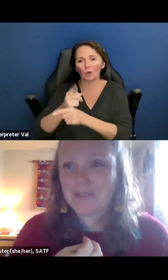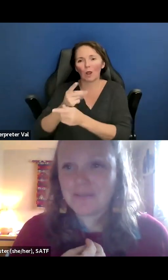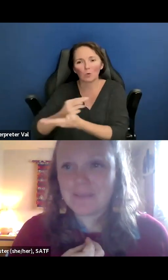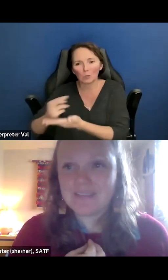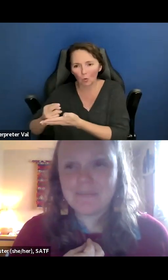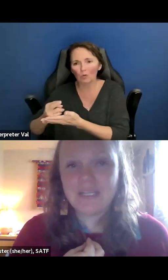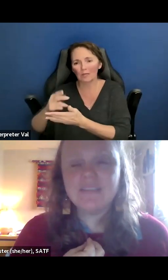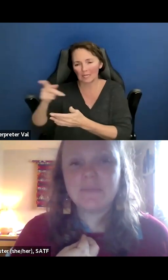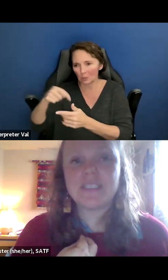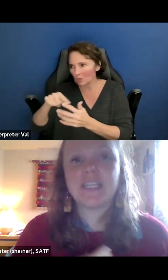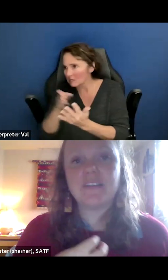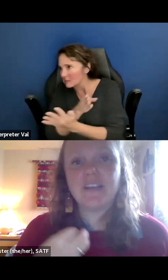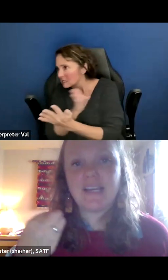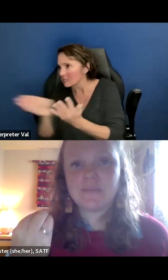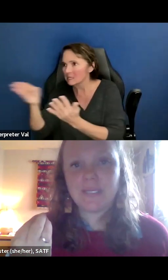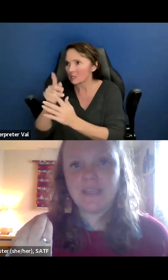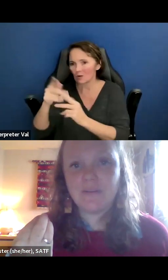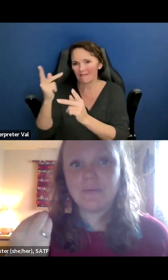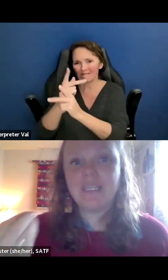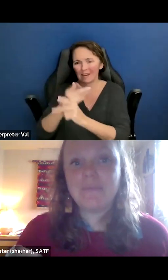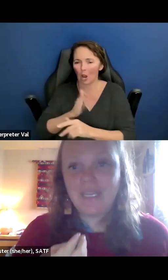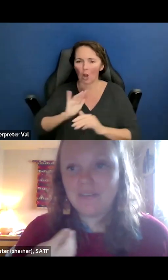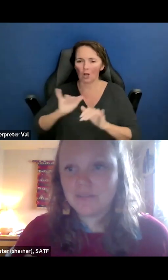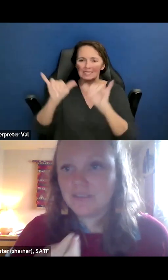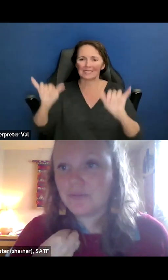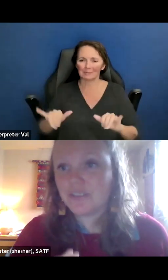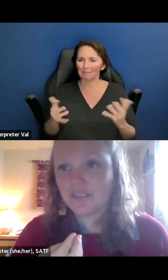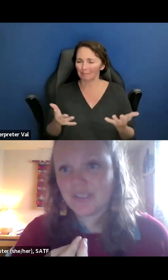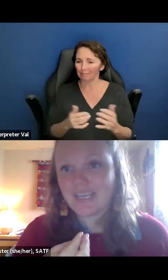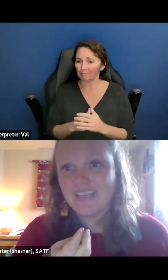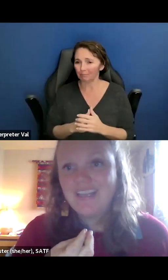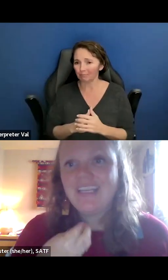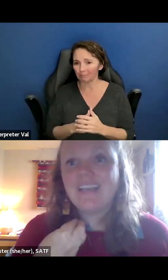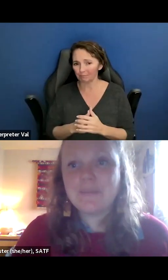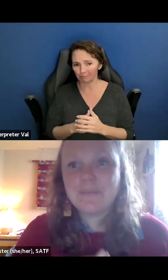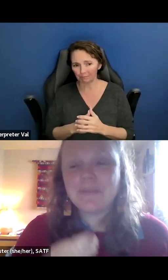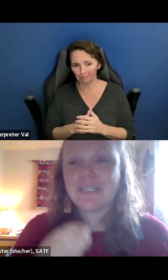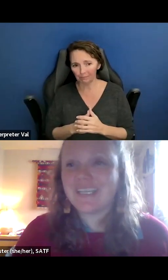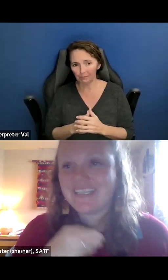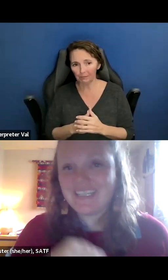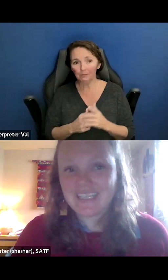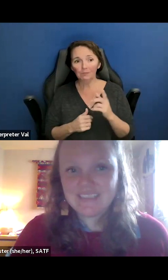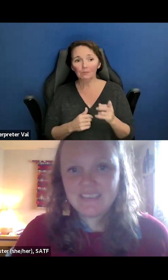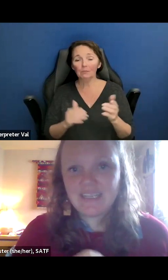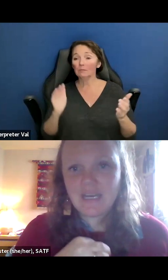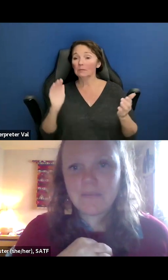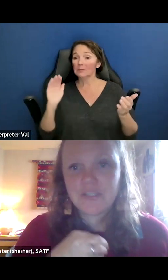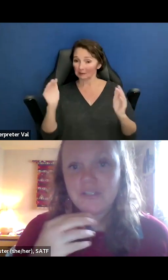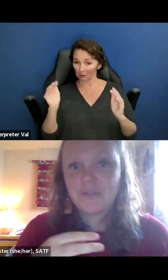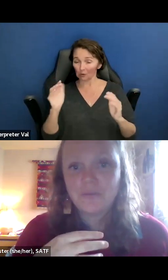that rapid response model in particular has been really meaningful to ensure that young people are getting